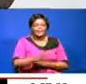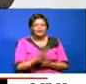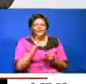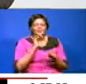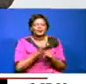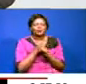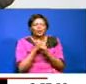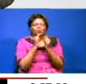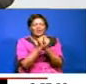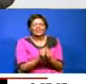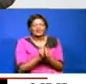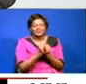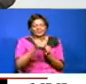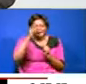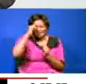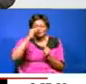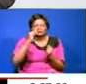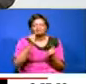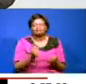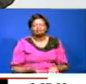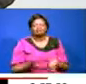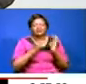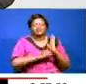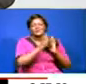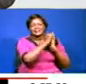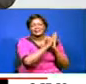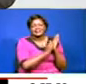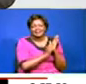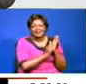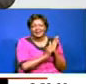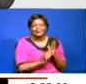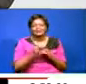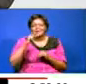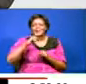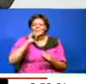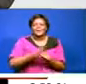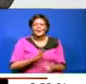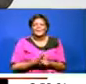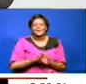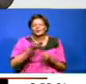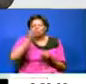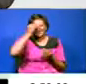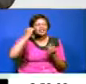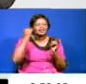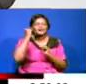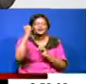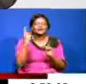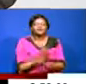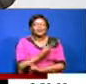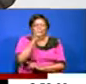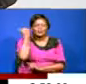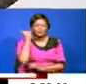work with the government to advance its development agenda. The legislators pledged to put aside their political differences for the sake of